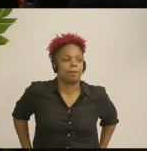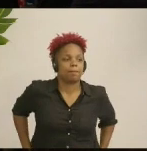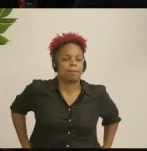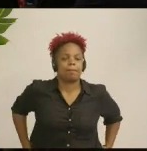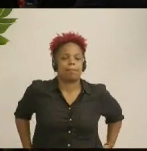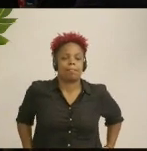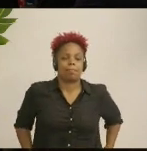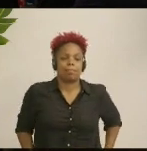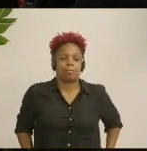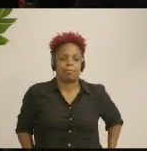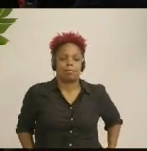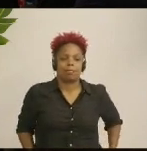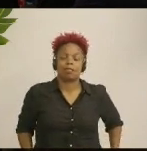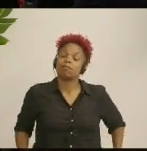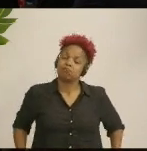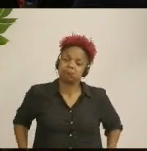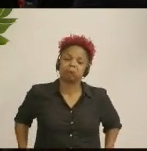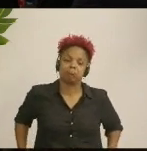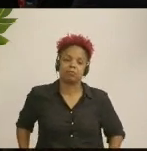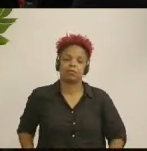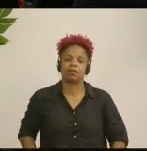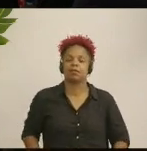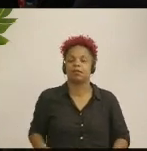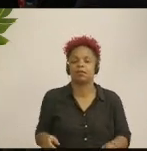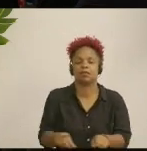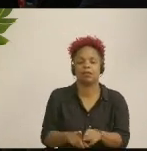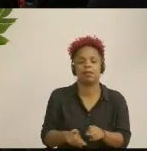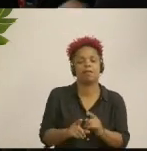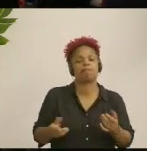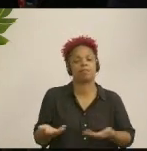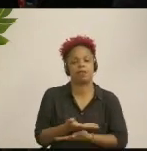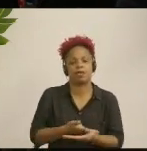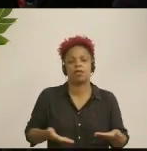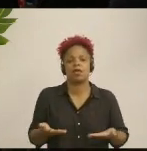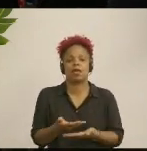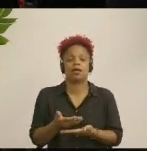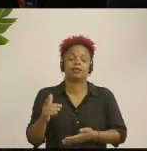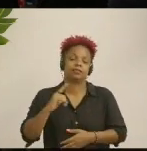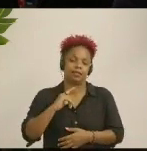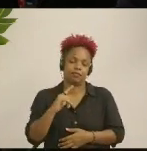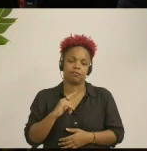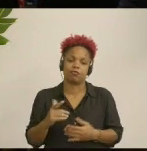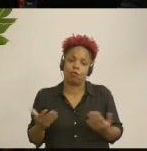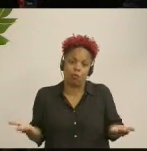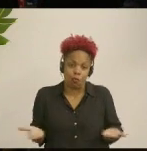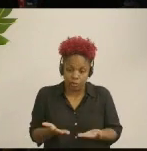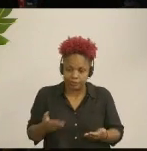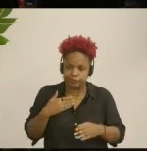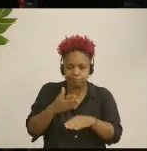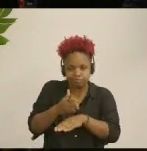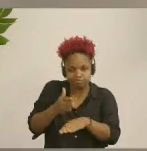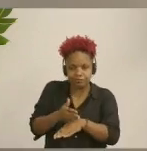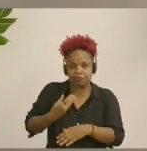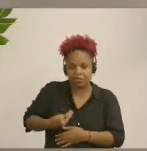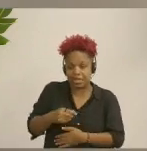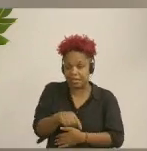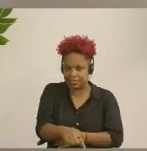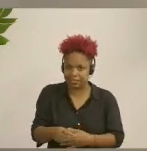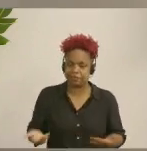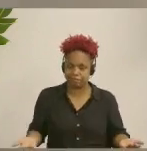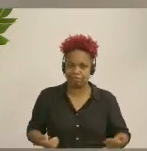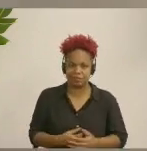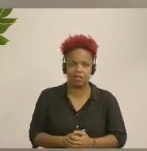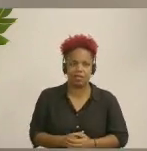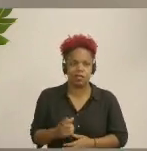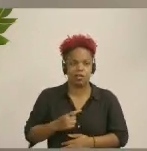presenters. SDSN is thrilled to count with the participation of Michael Shank, director of engagement at Carbon Neutral Cities Alliance, Maria Elena Bottazzi,